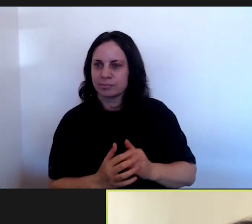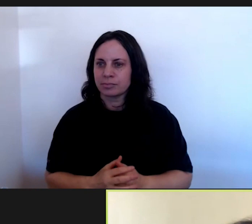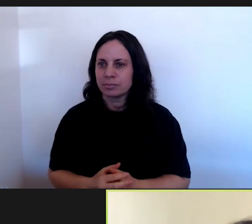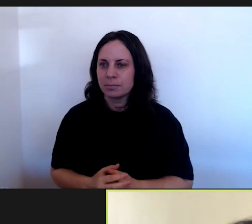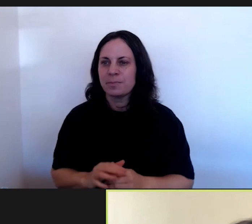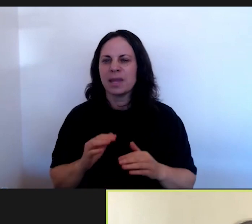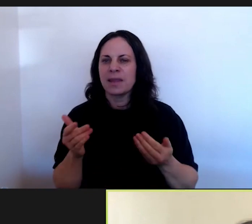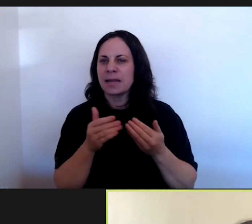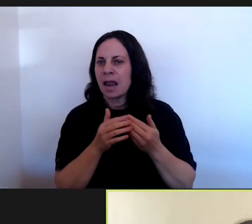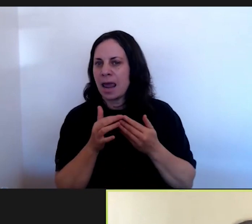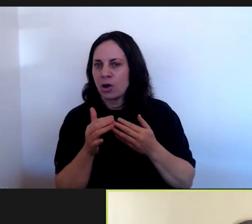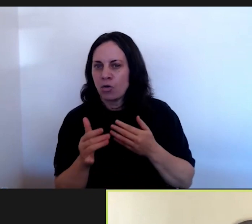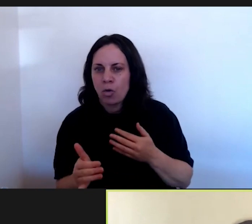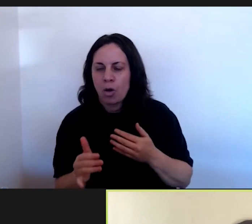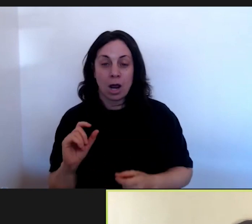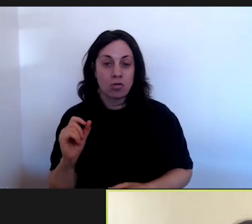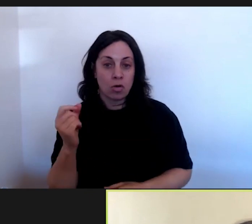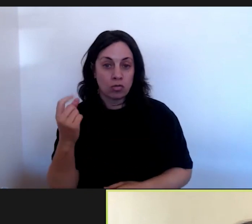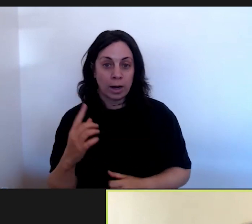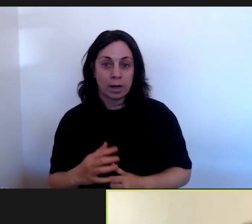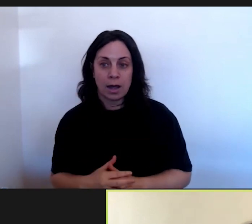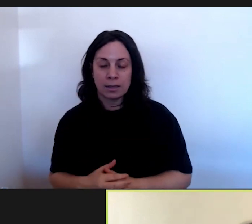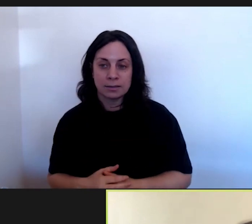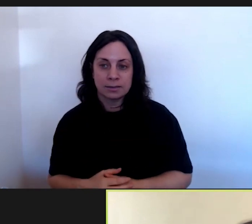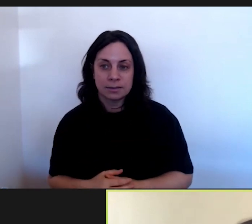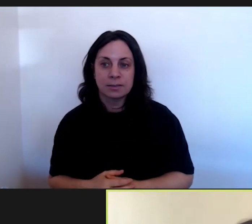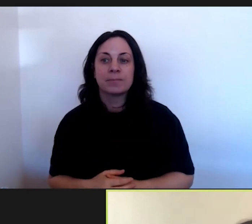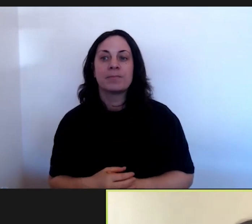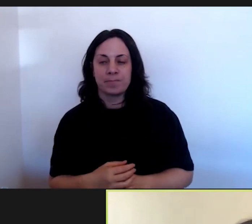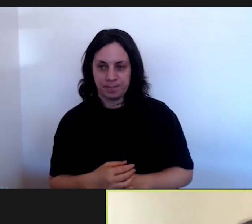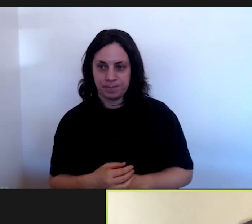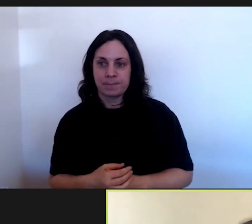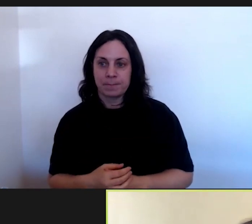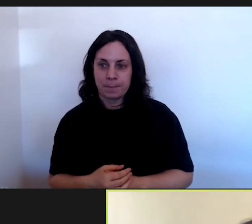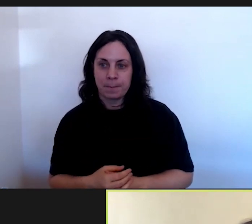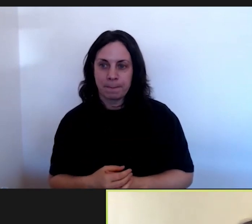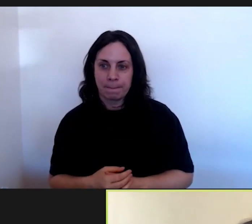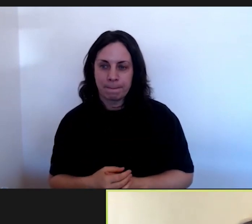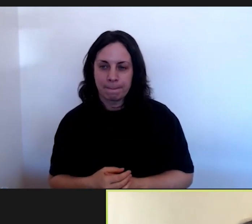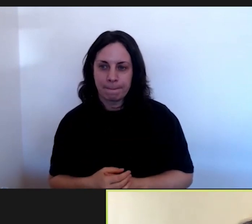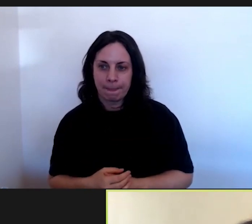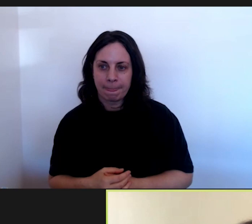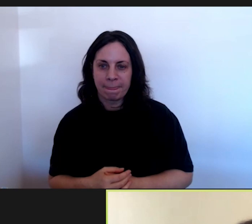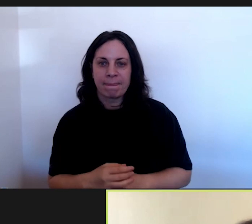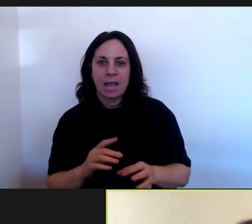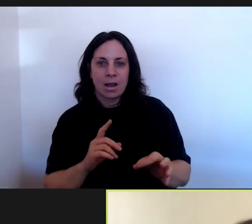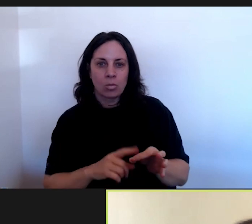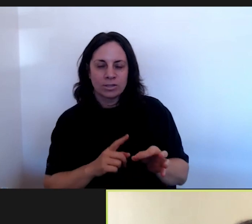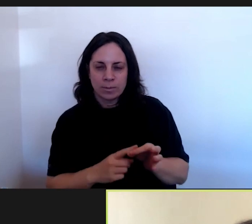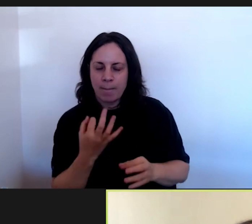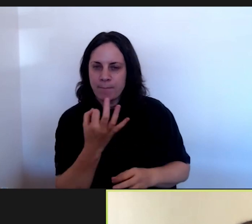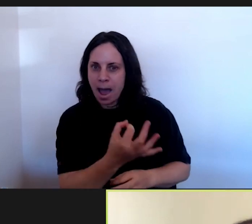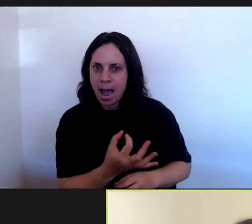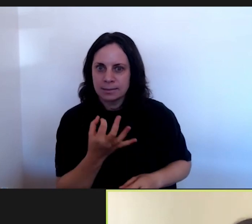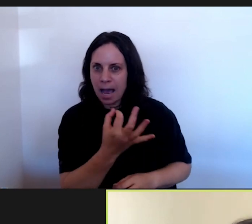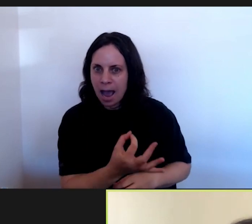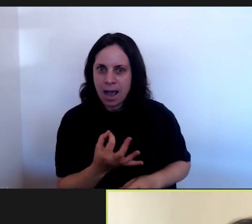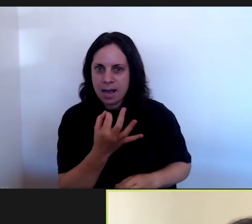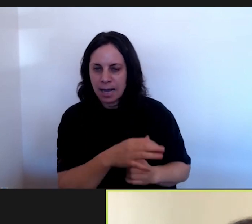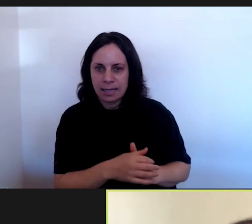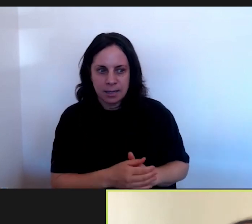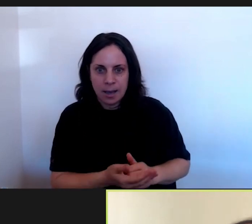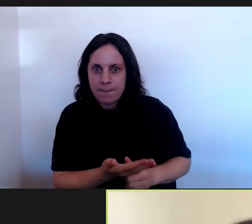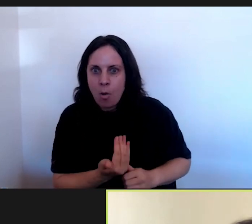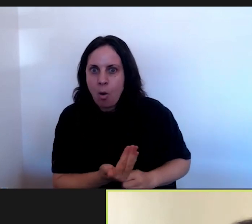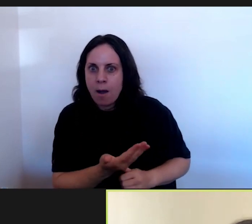point the people who are talking to are traumatized, and they don't stop. Yes, can you please go a little bit more? It's so not